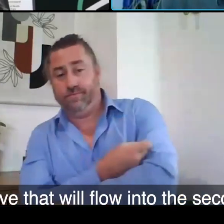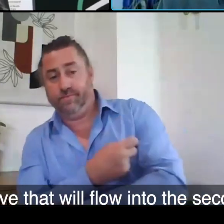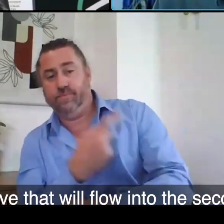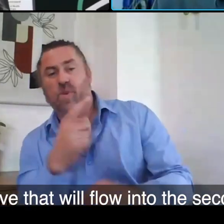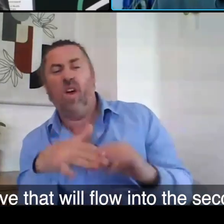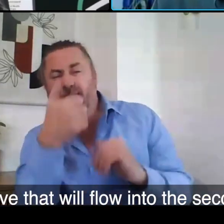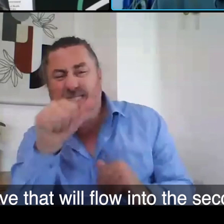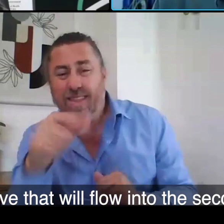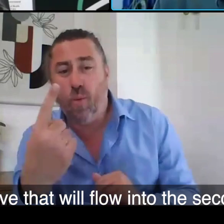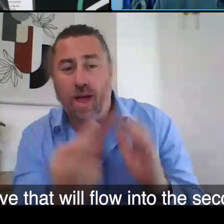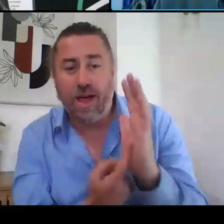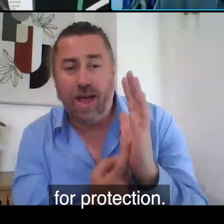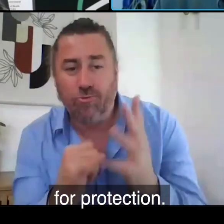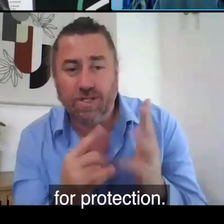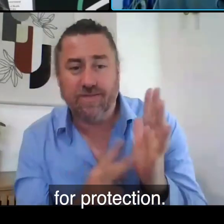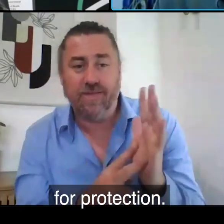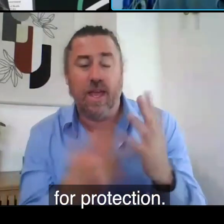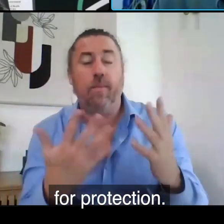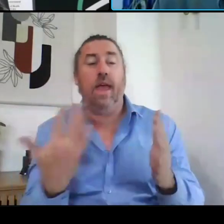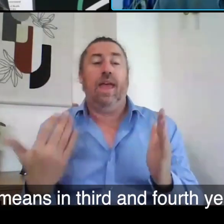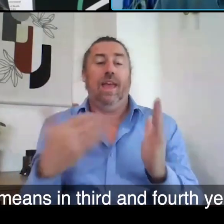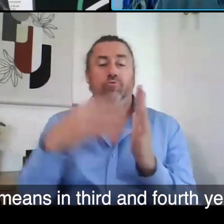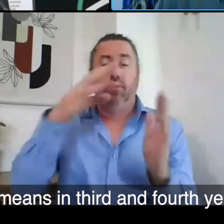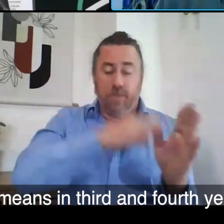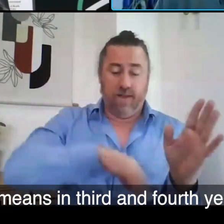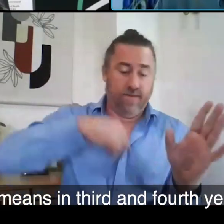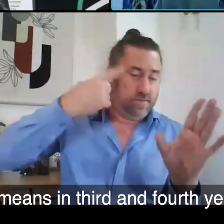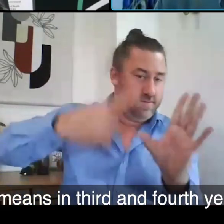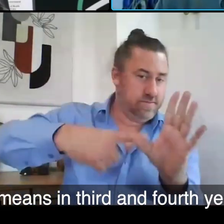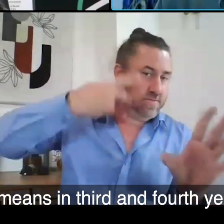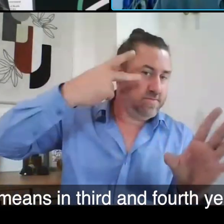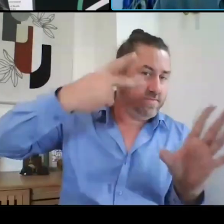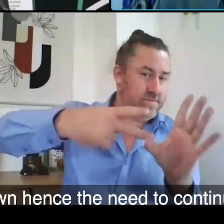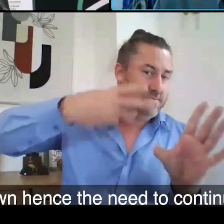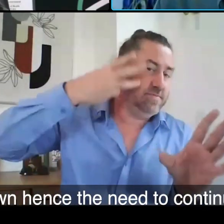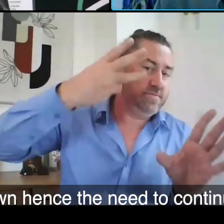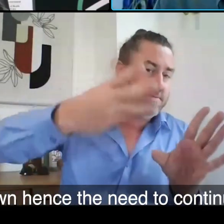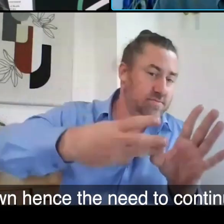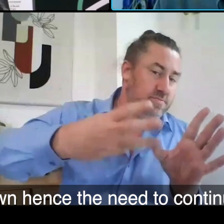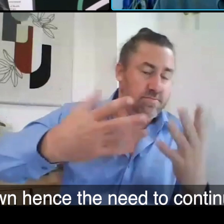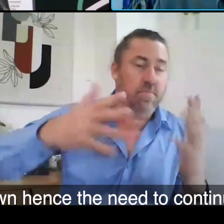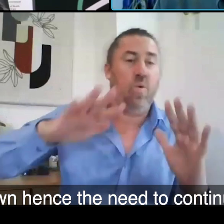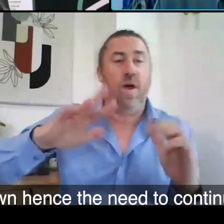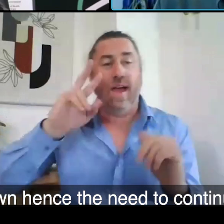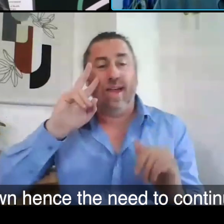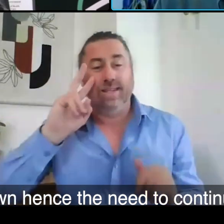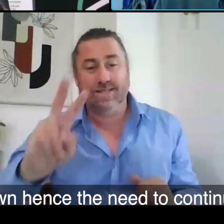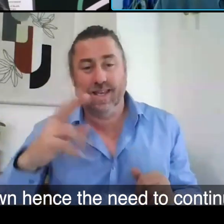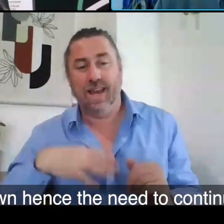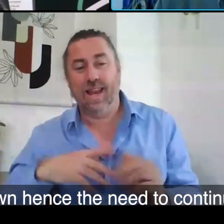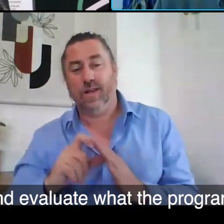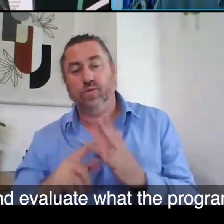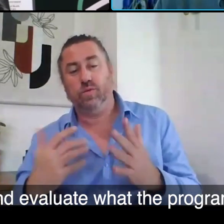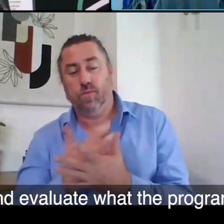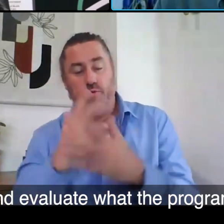We believe that'll flow into the second year for protection. What that means in third and fourth years is very much unknown, hence the need to